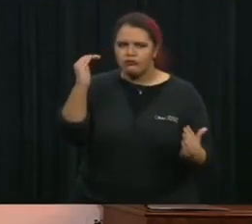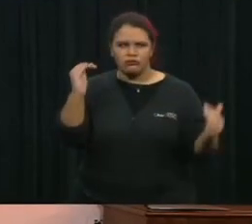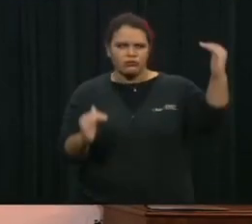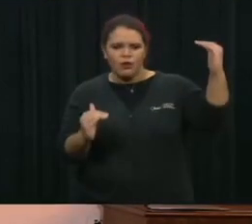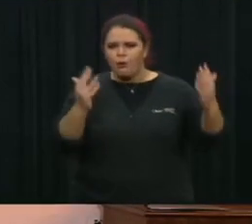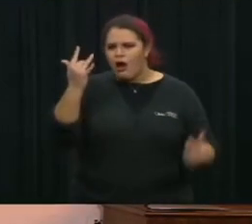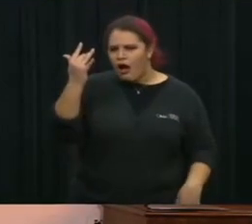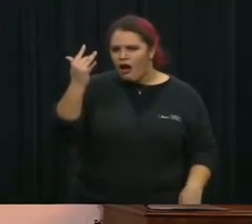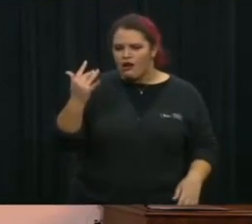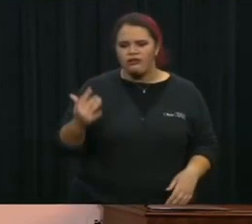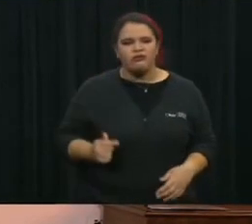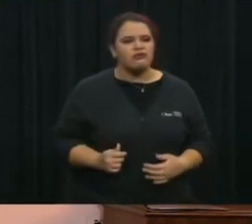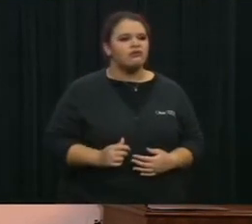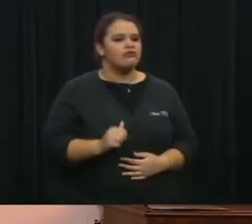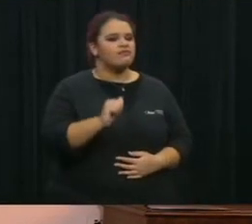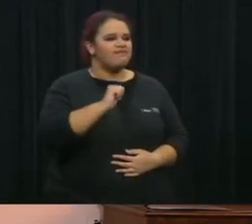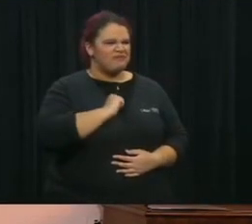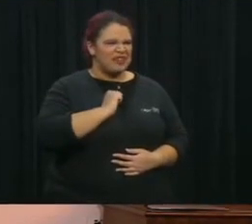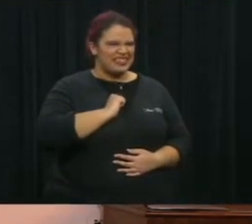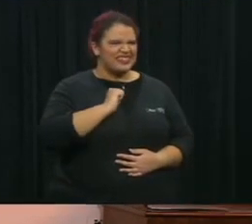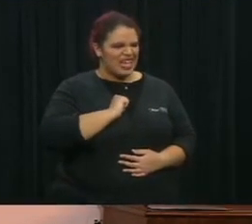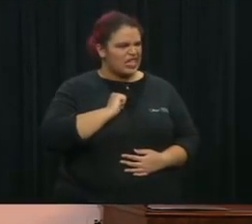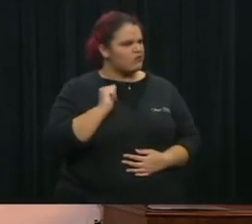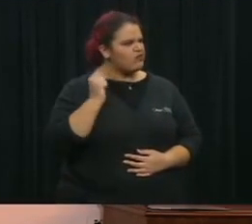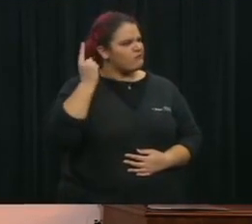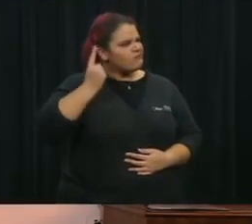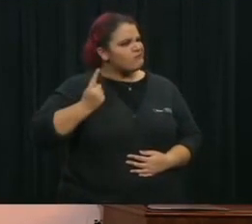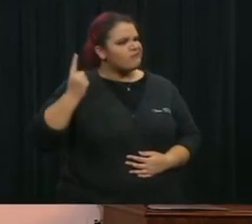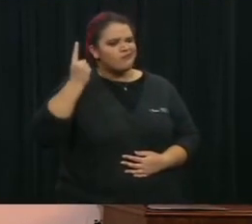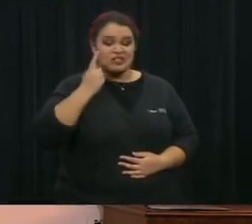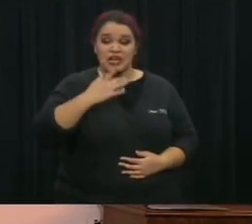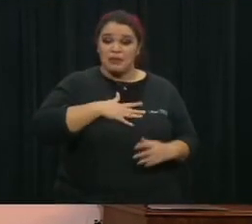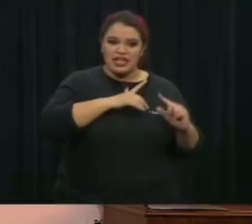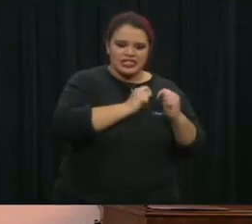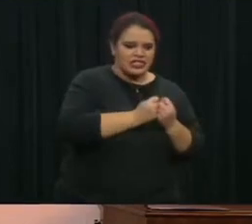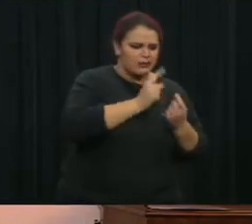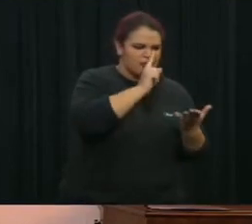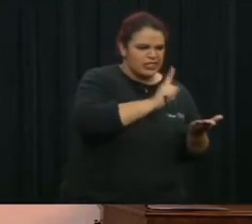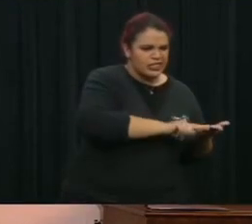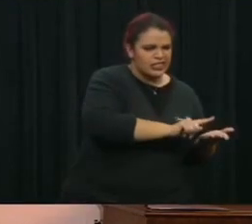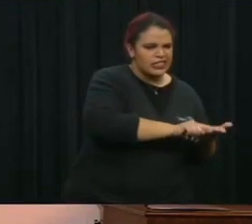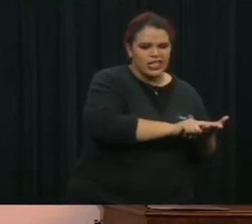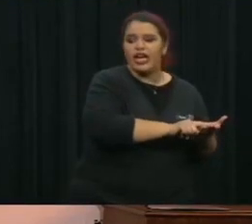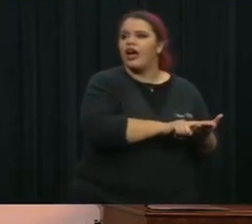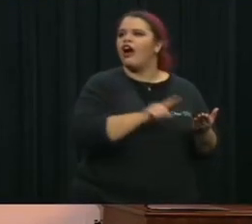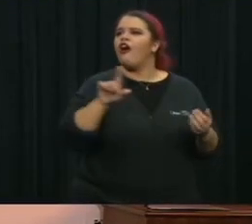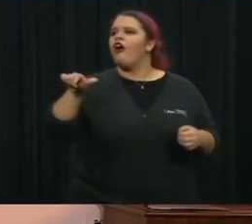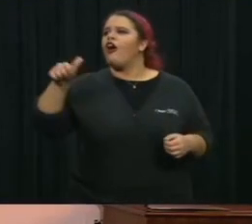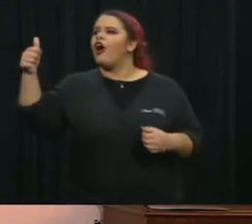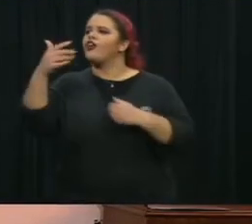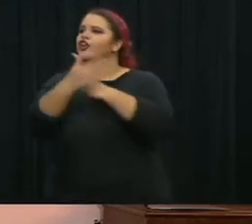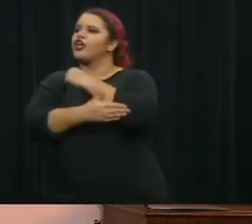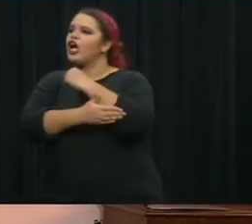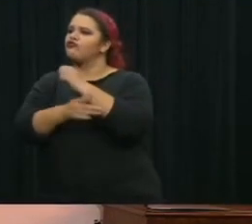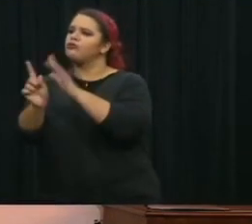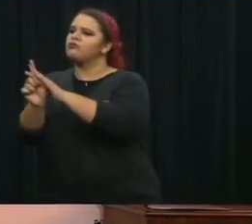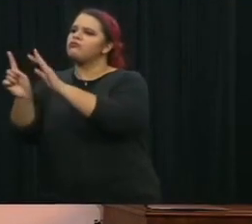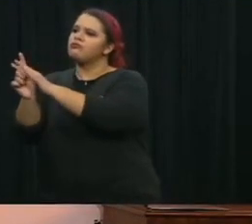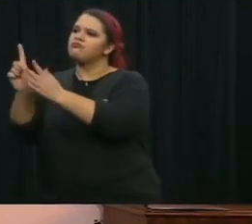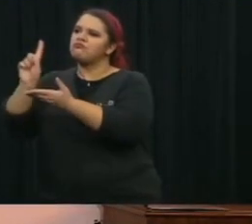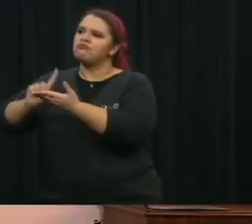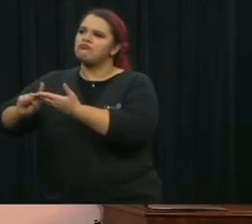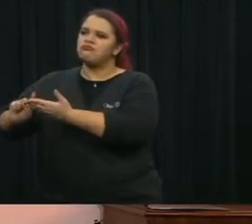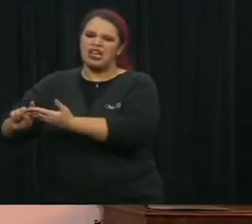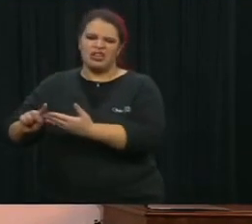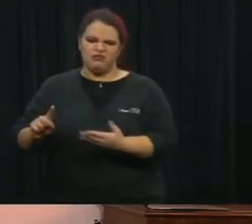and my team's going back. They're looking at a lot of data from other countries as well. And I saw that